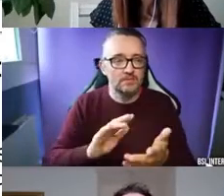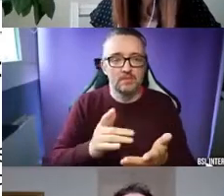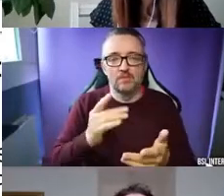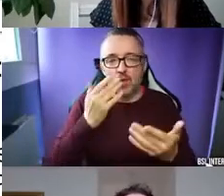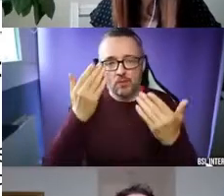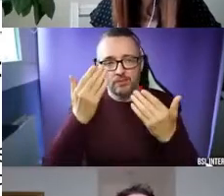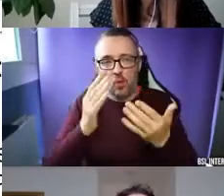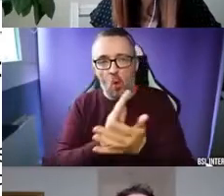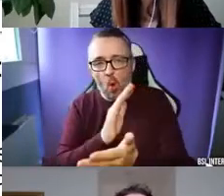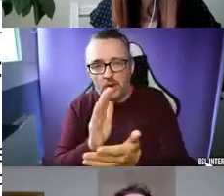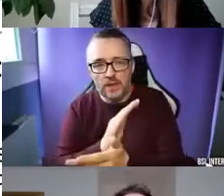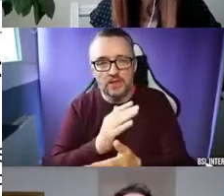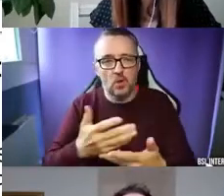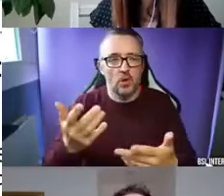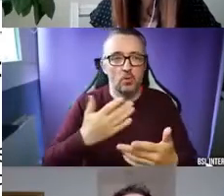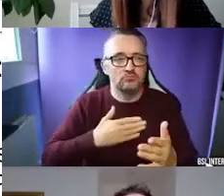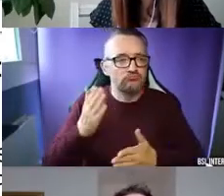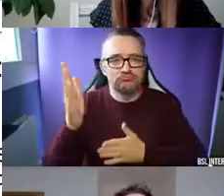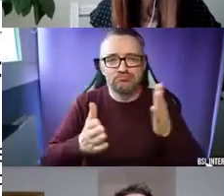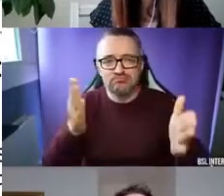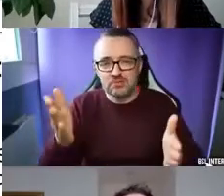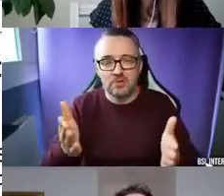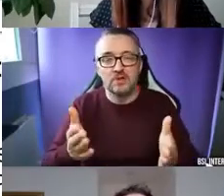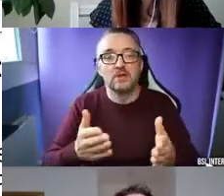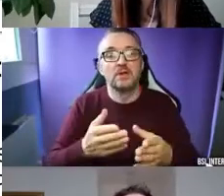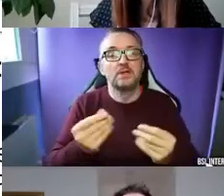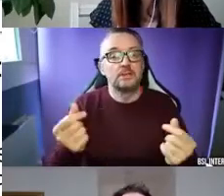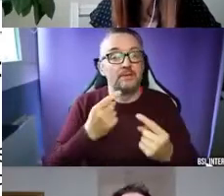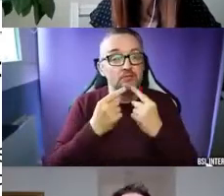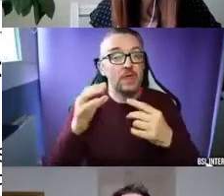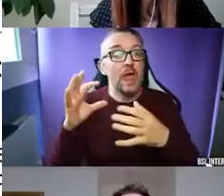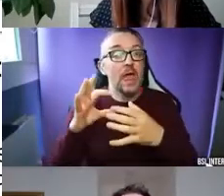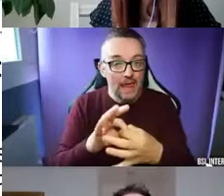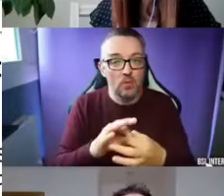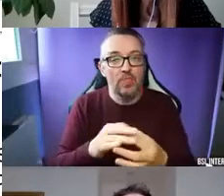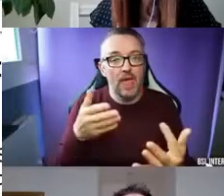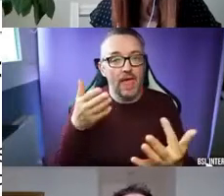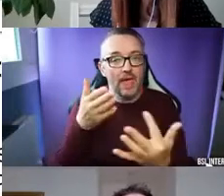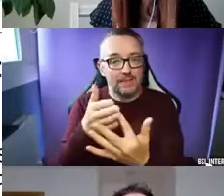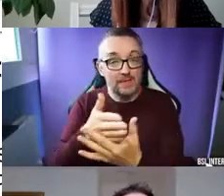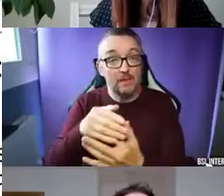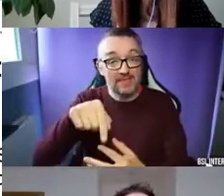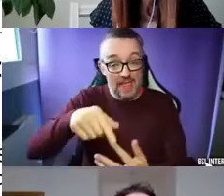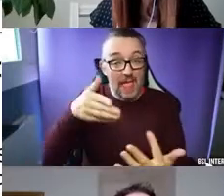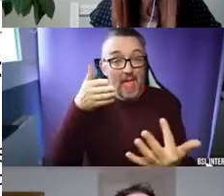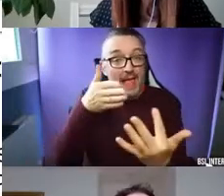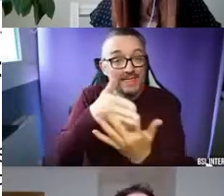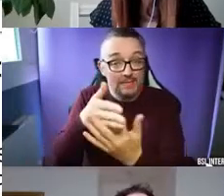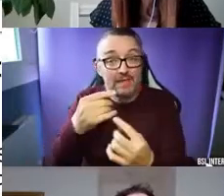go, and some information about accessibility, although we're obviously keen to improve this.